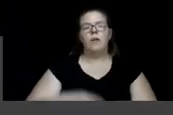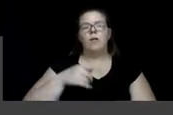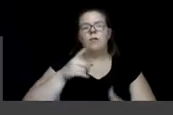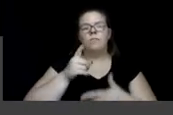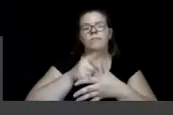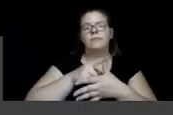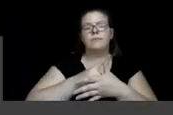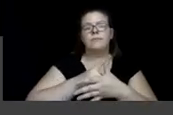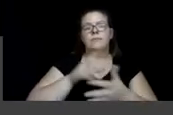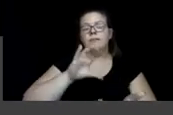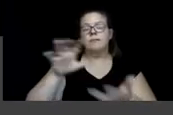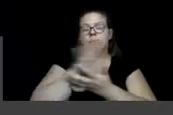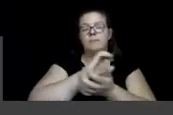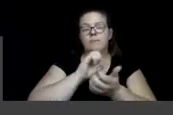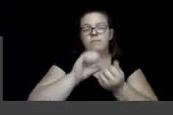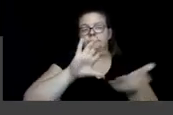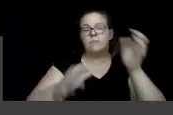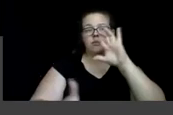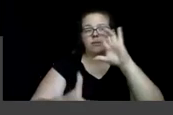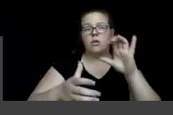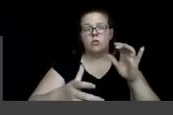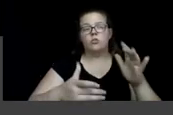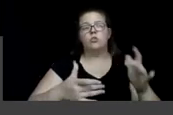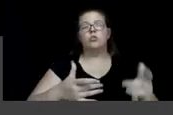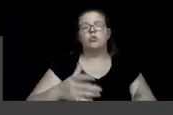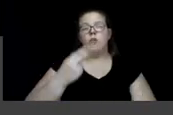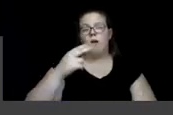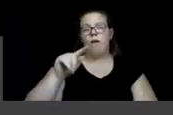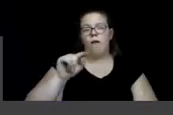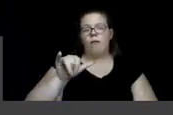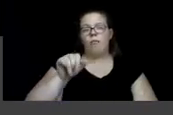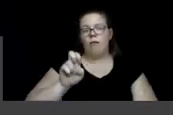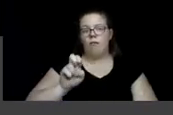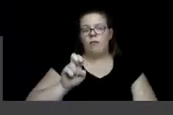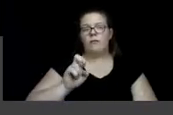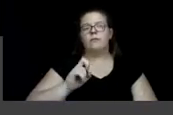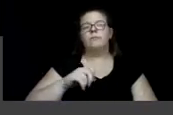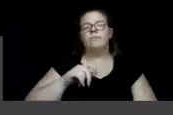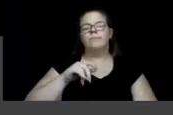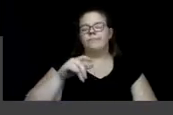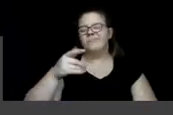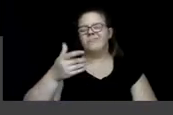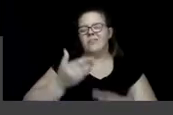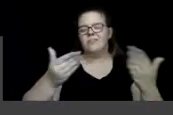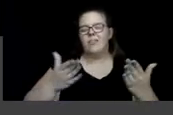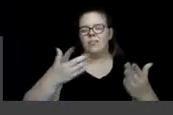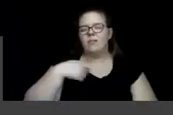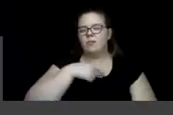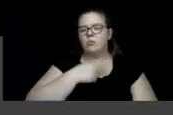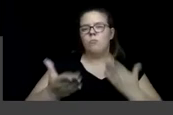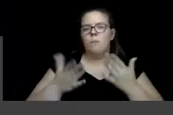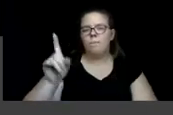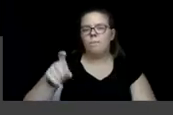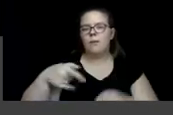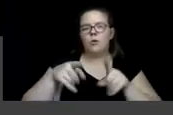hotline, and what kind of things that we might need during some of these times.